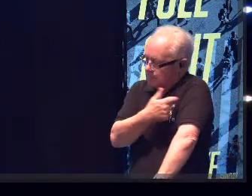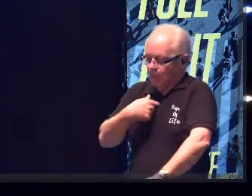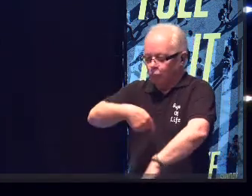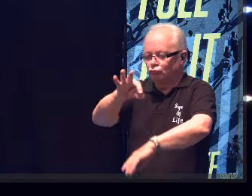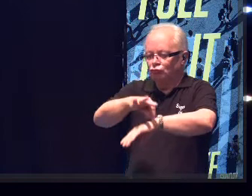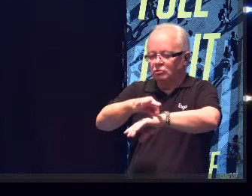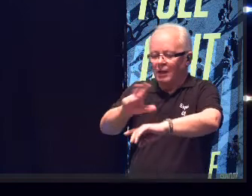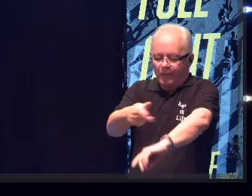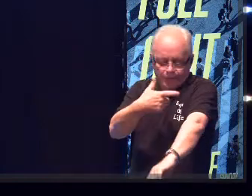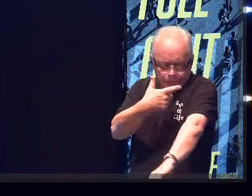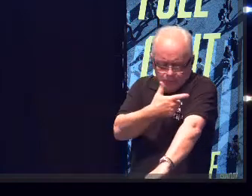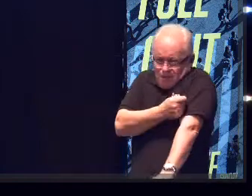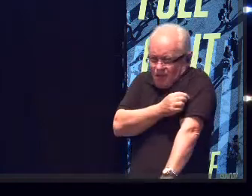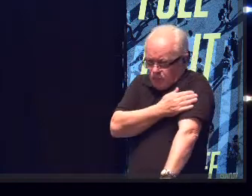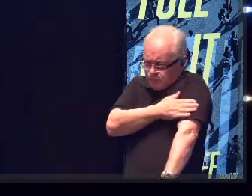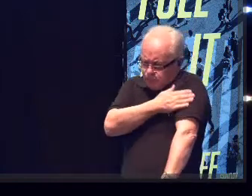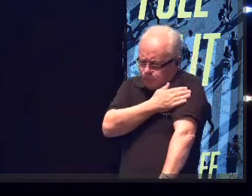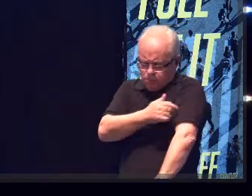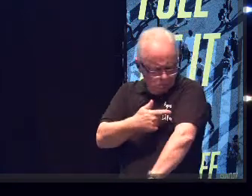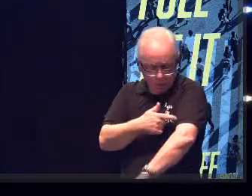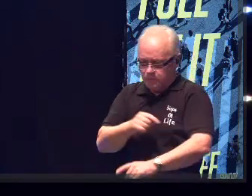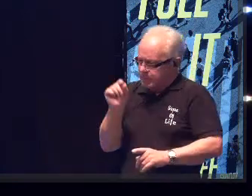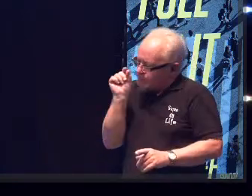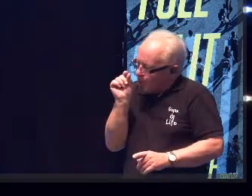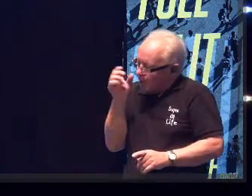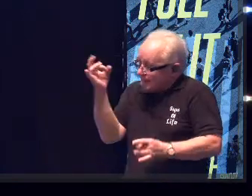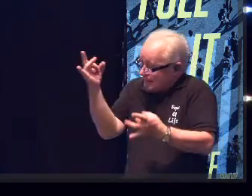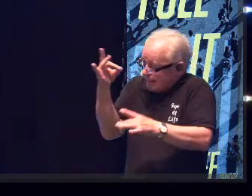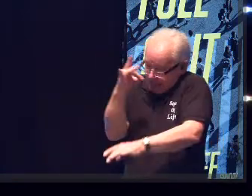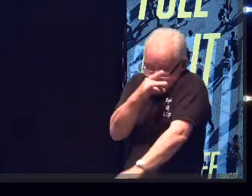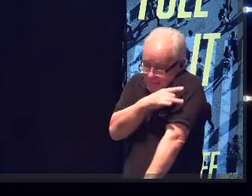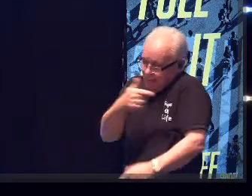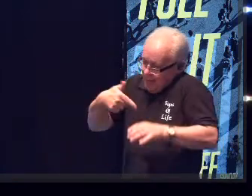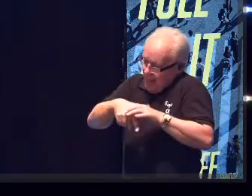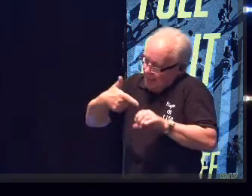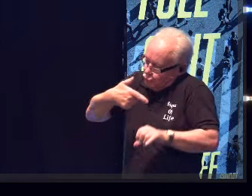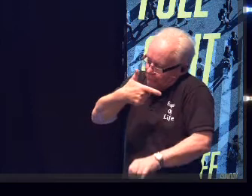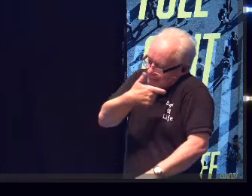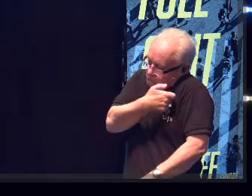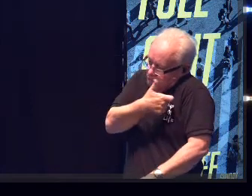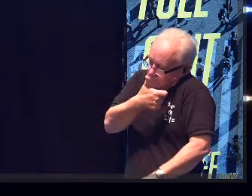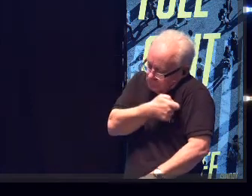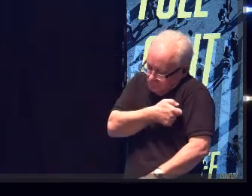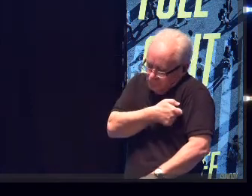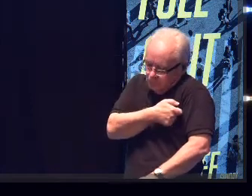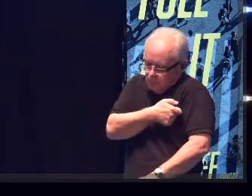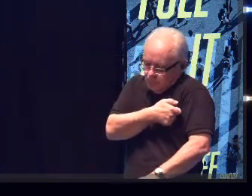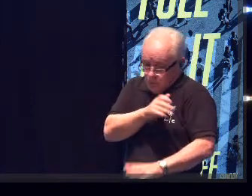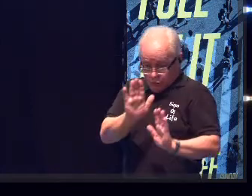You get that little tiny bit of the disease, and it stops you having the full